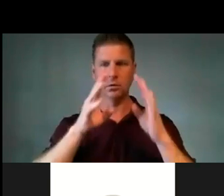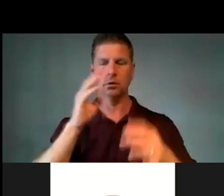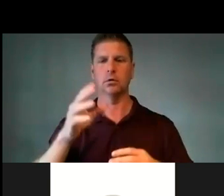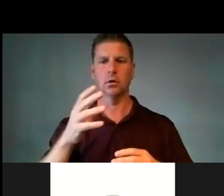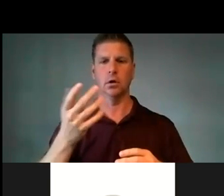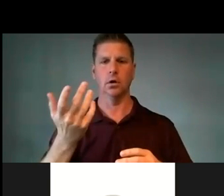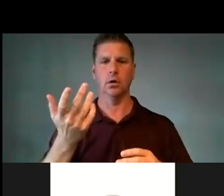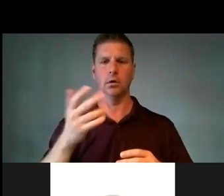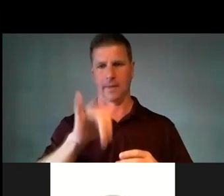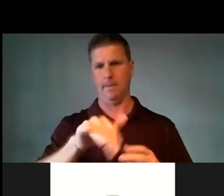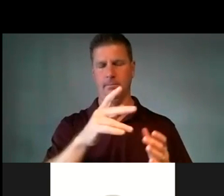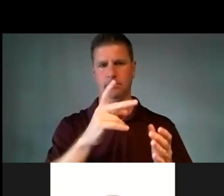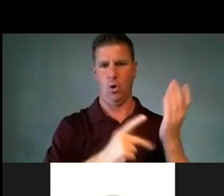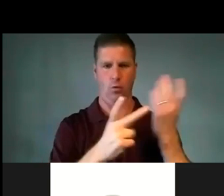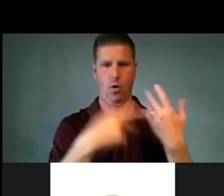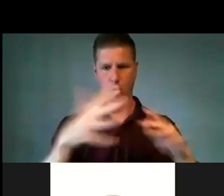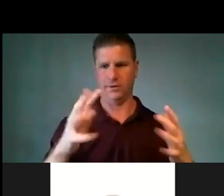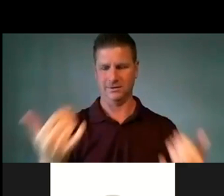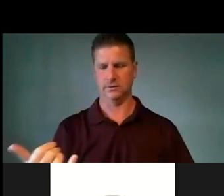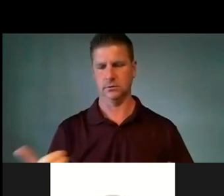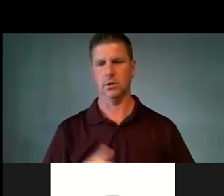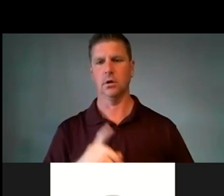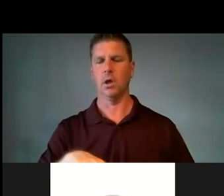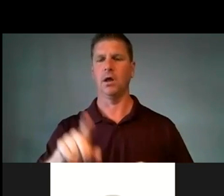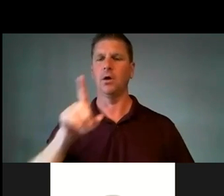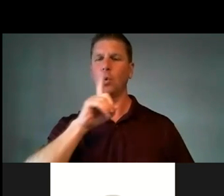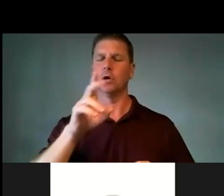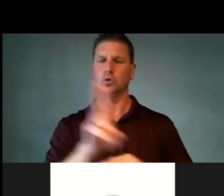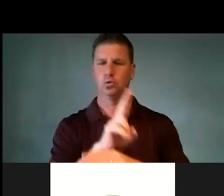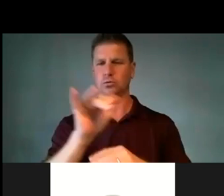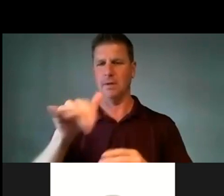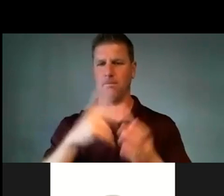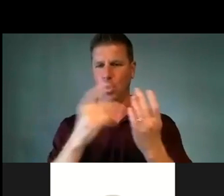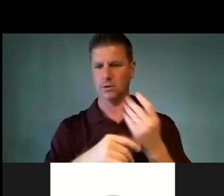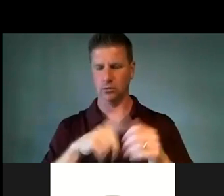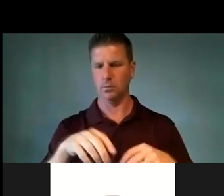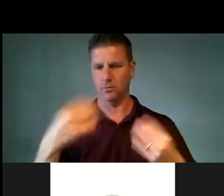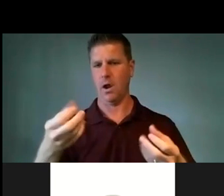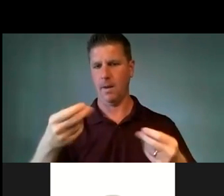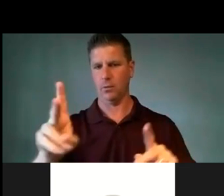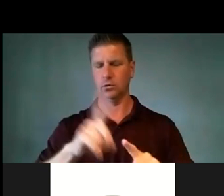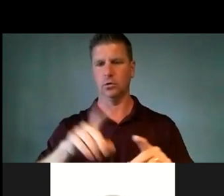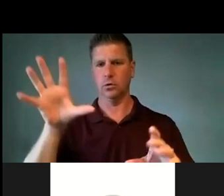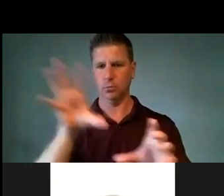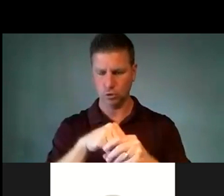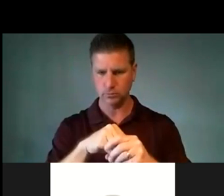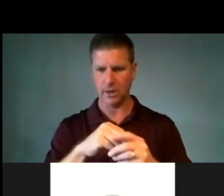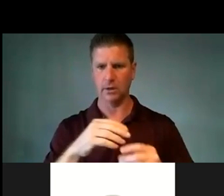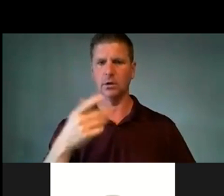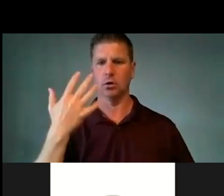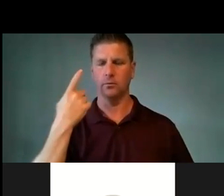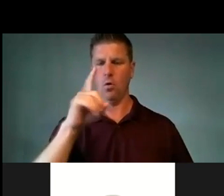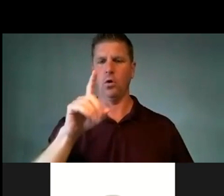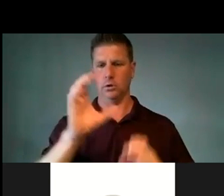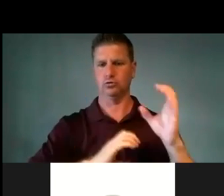is to leverage the project and provide an opportunity for folks to participate while the construction is going